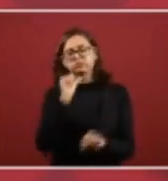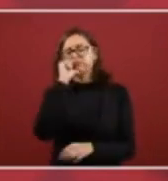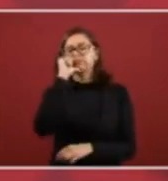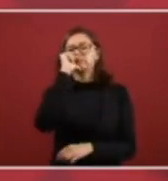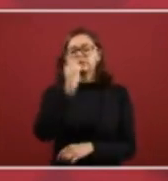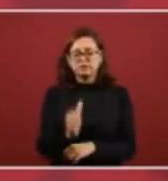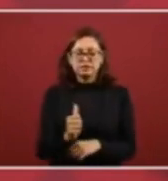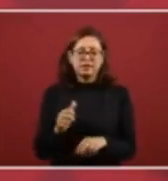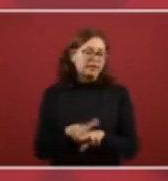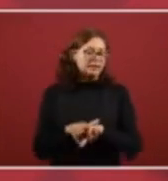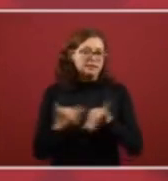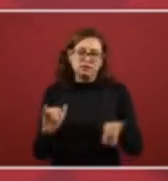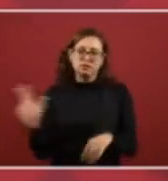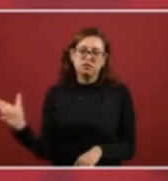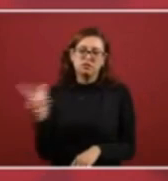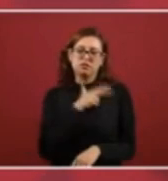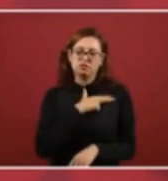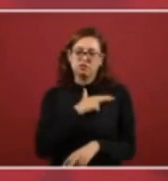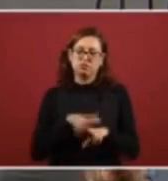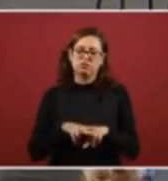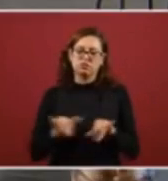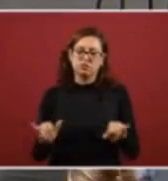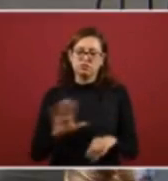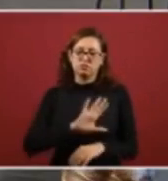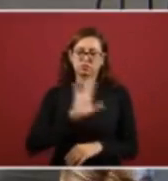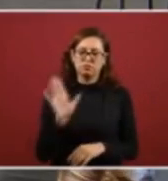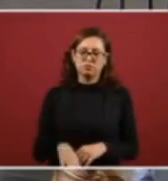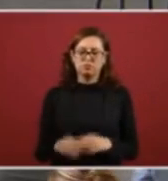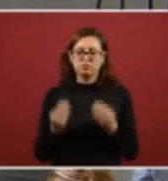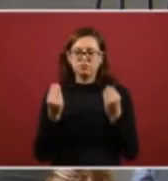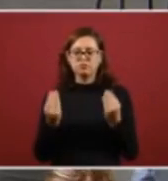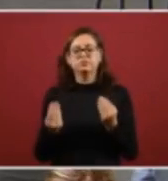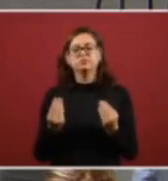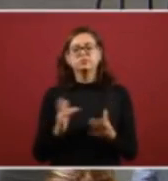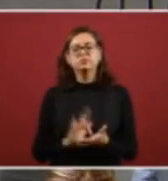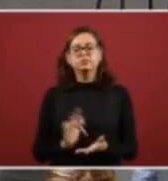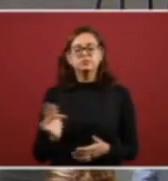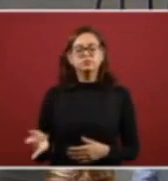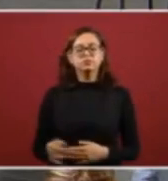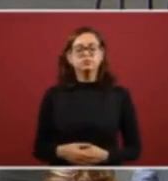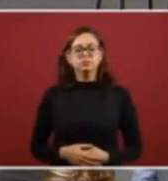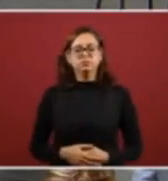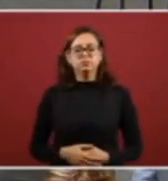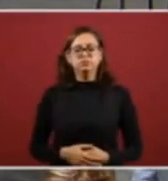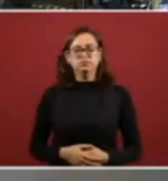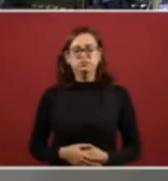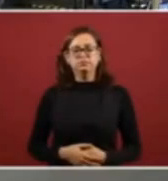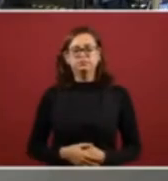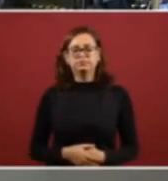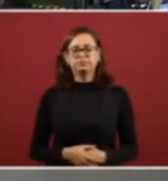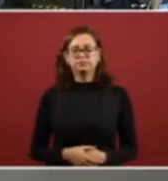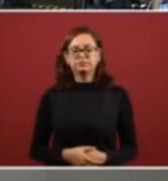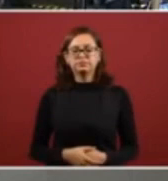people. No lesions, no injuries, no deaths. Thank you very much.